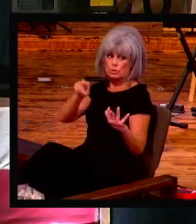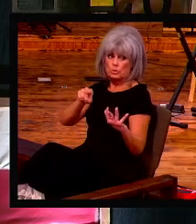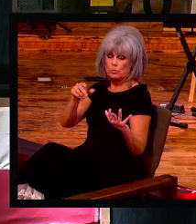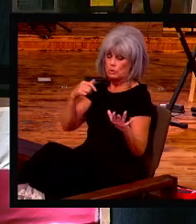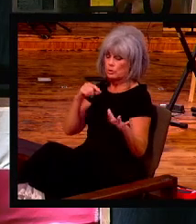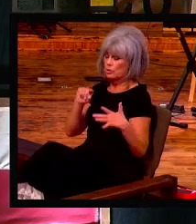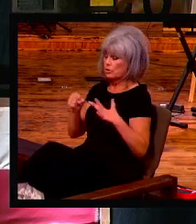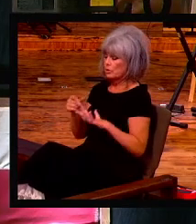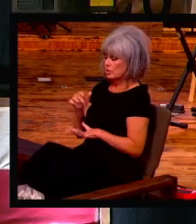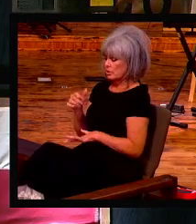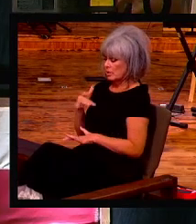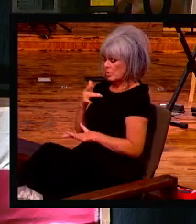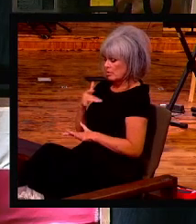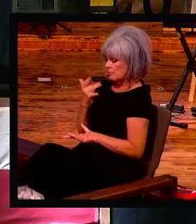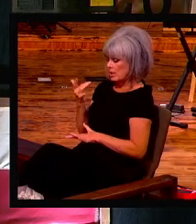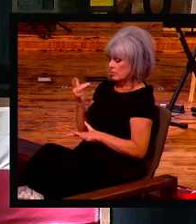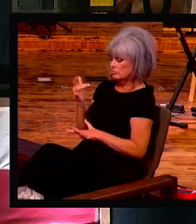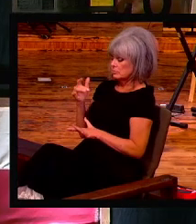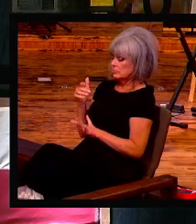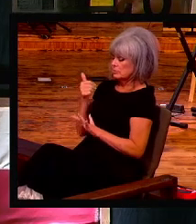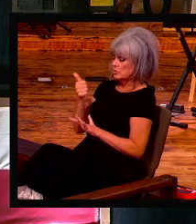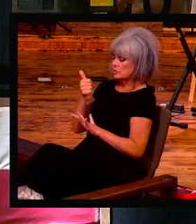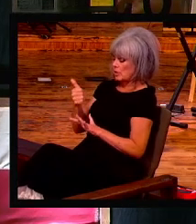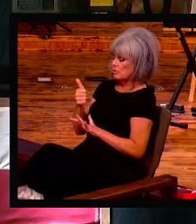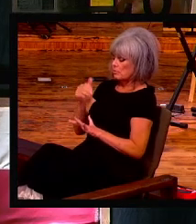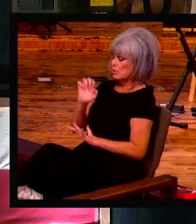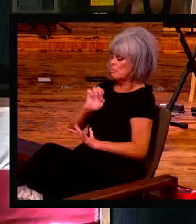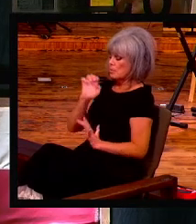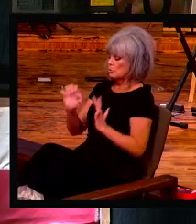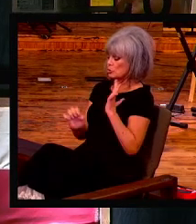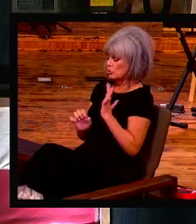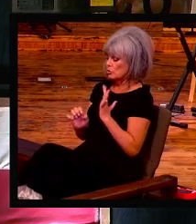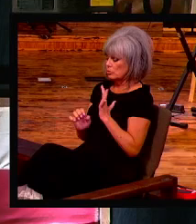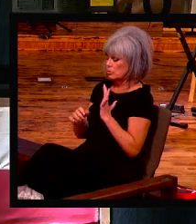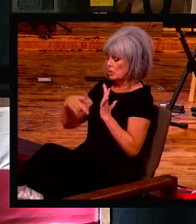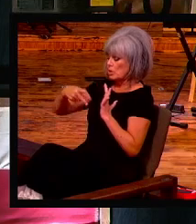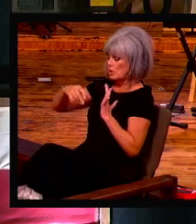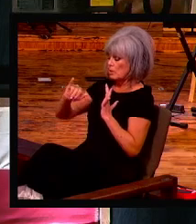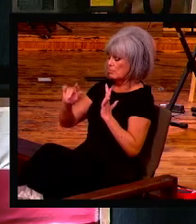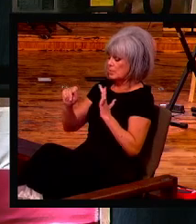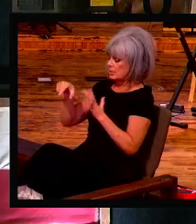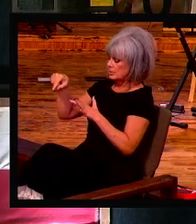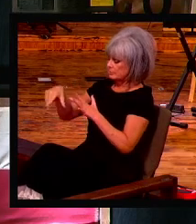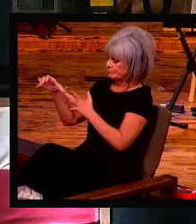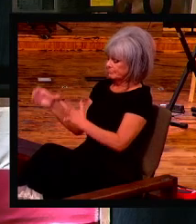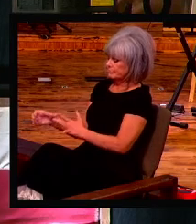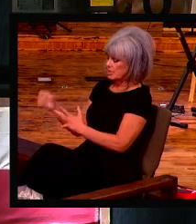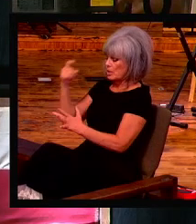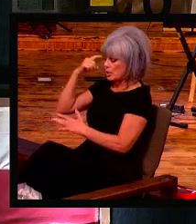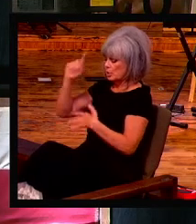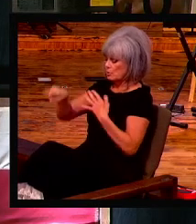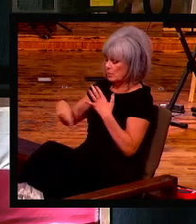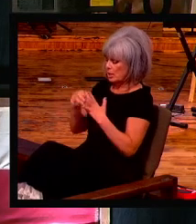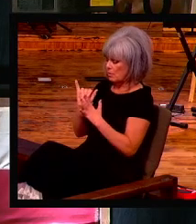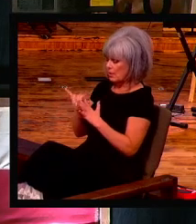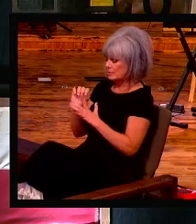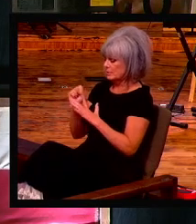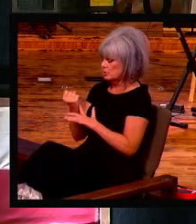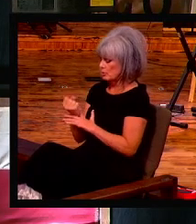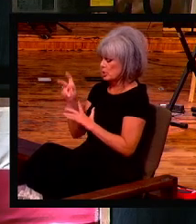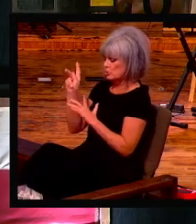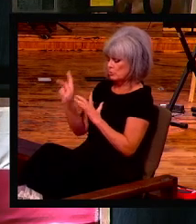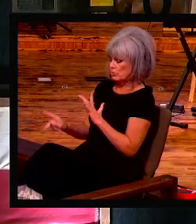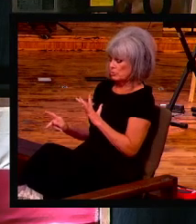You found yourself in an emotional pit. Think about that person. Think about that situation.